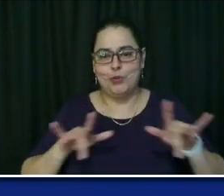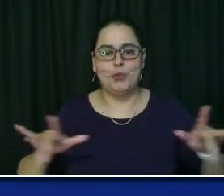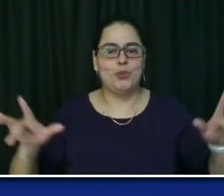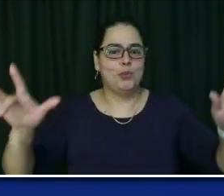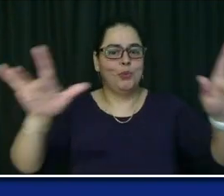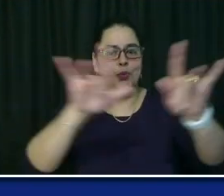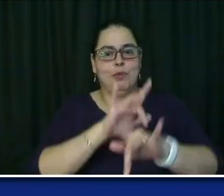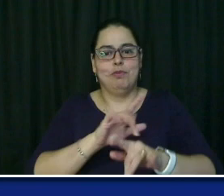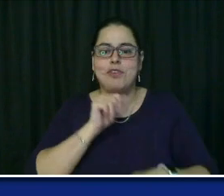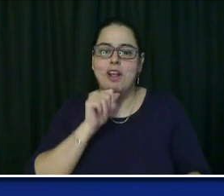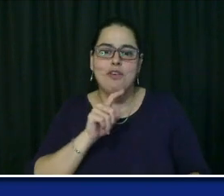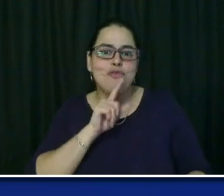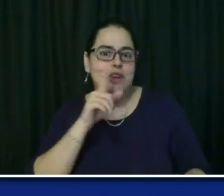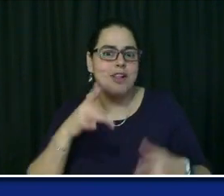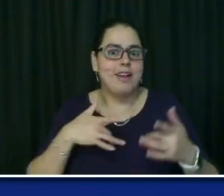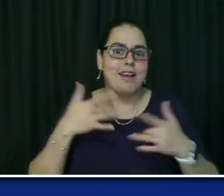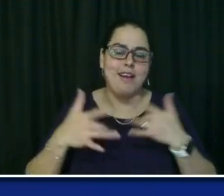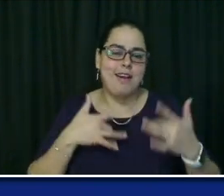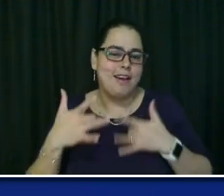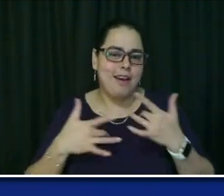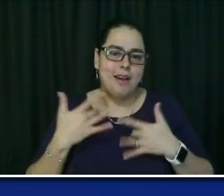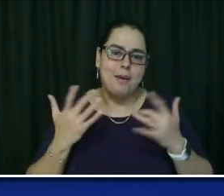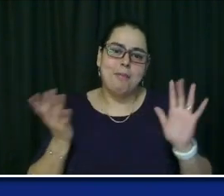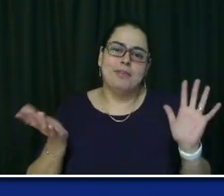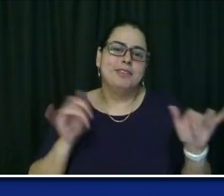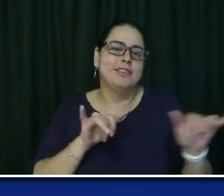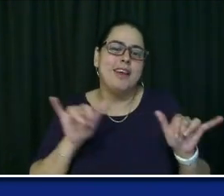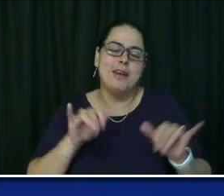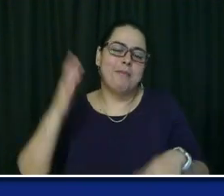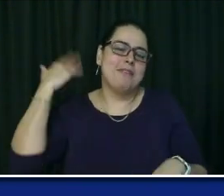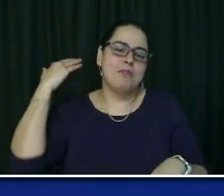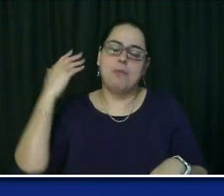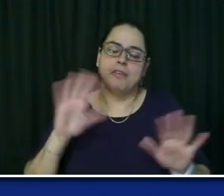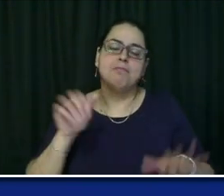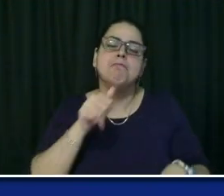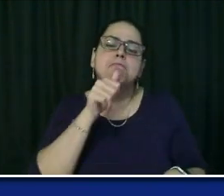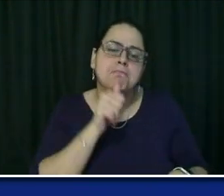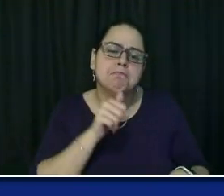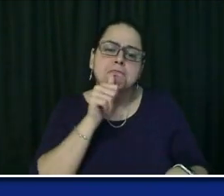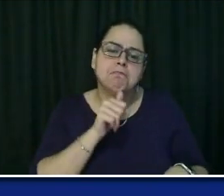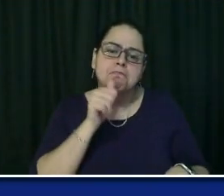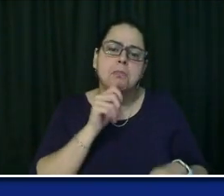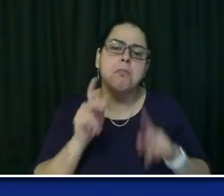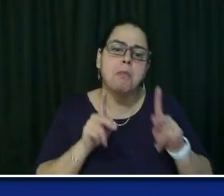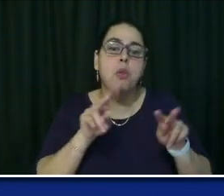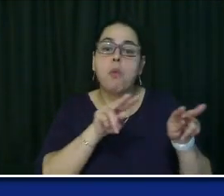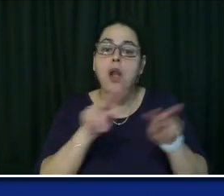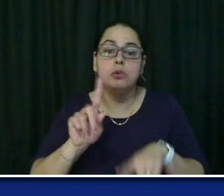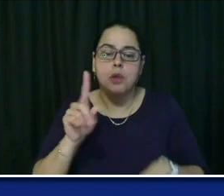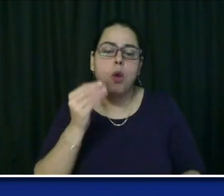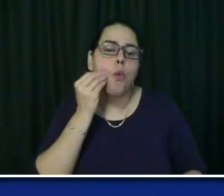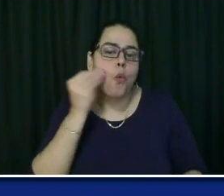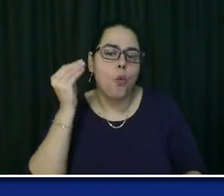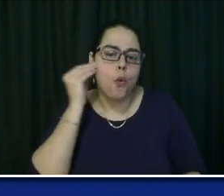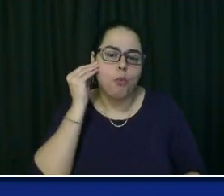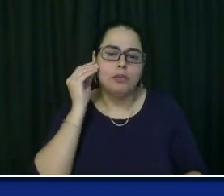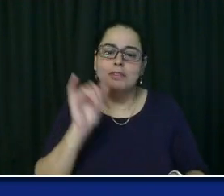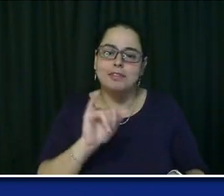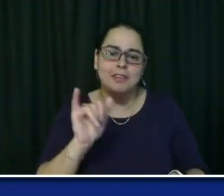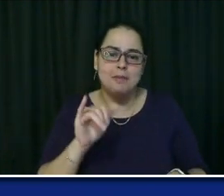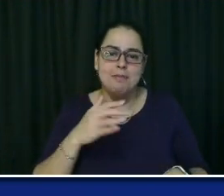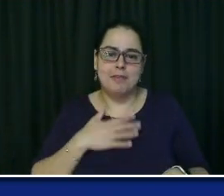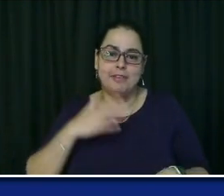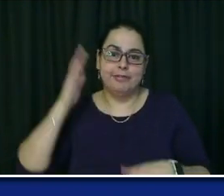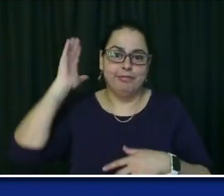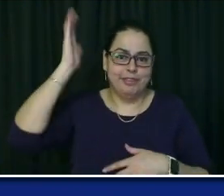was, will happen without an audience. But we will speak candidly and straightforwardly to the legislators and to the people of Westchester County